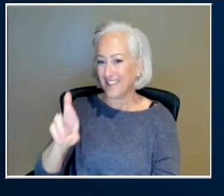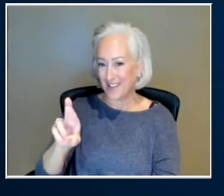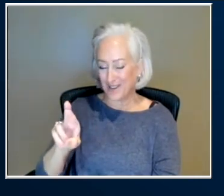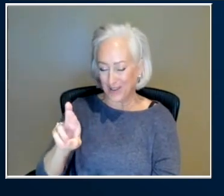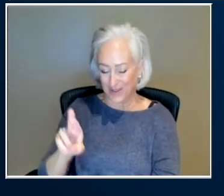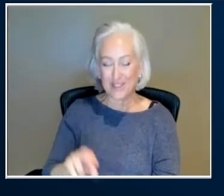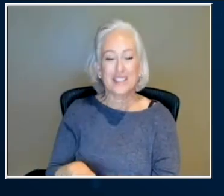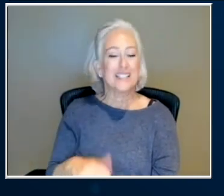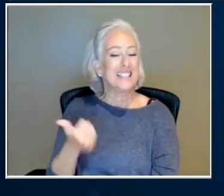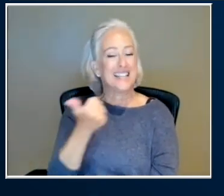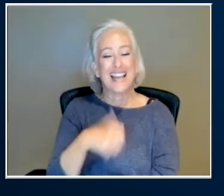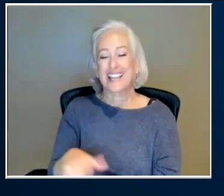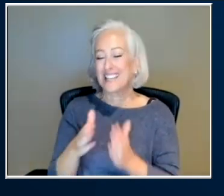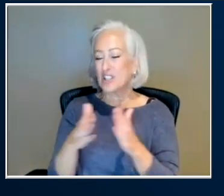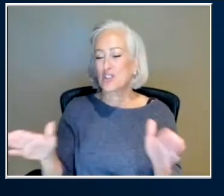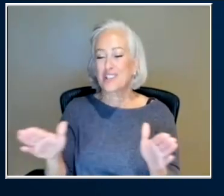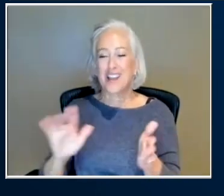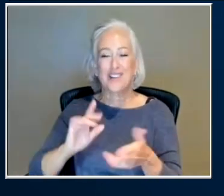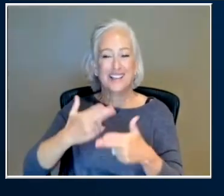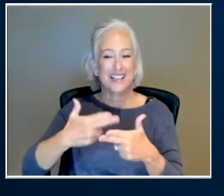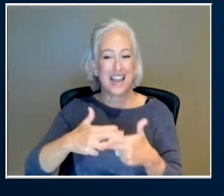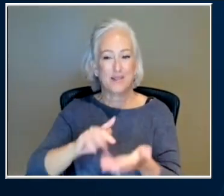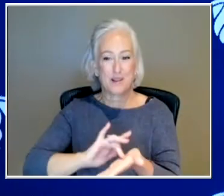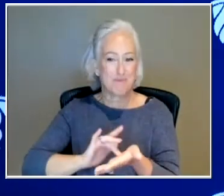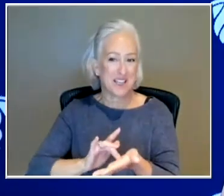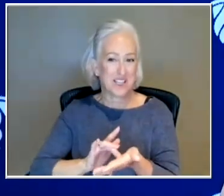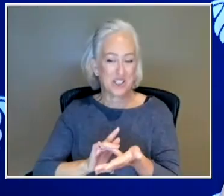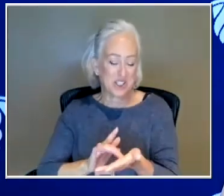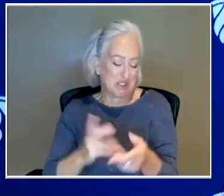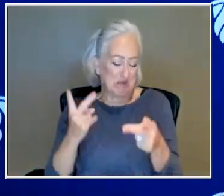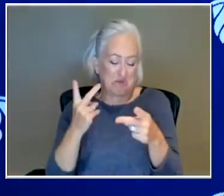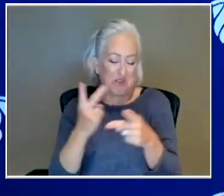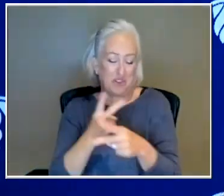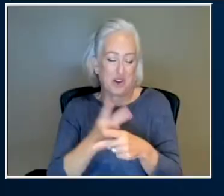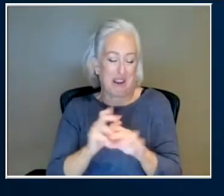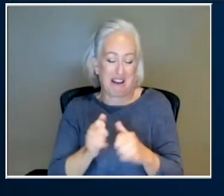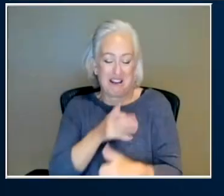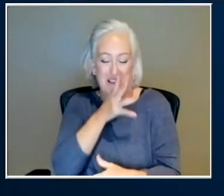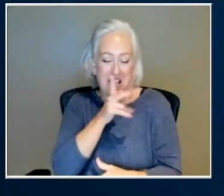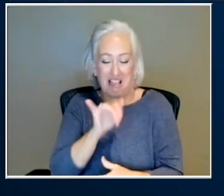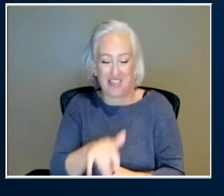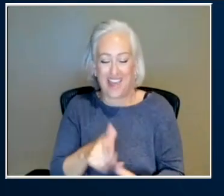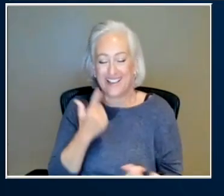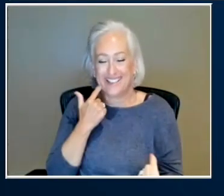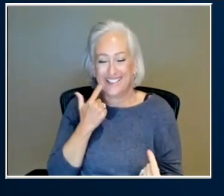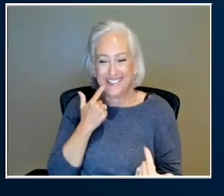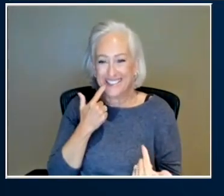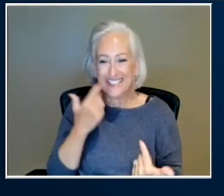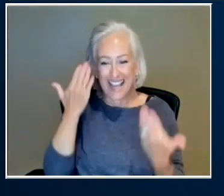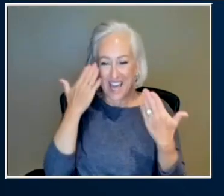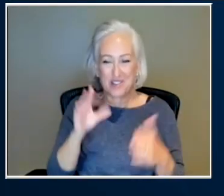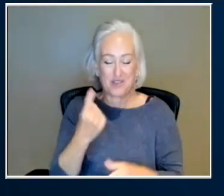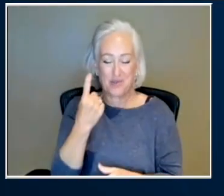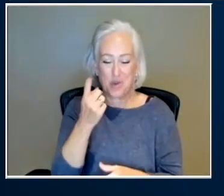names for these drugs, yeah, just find a couple syllables and put those together. That's why I don't know if there's one right